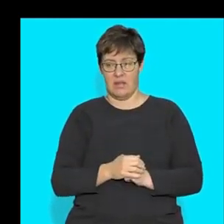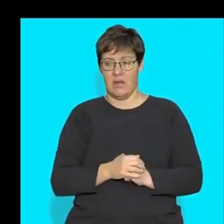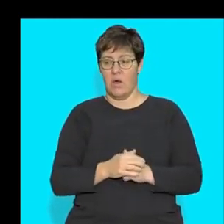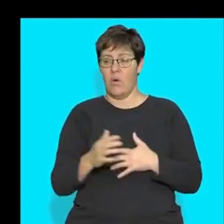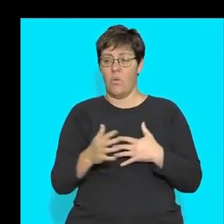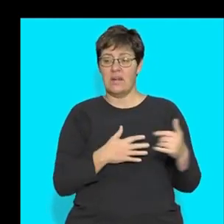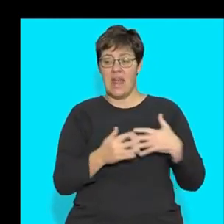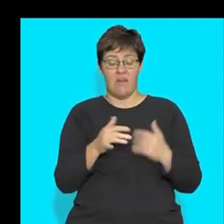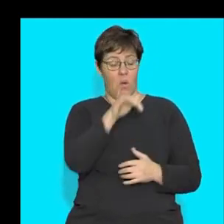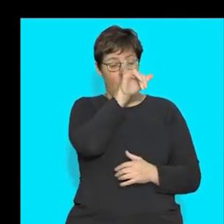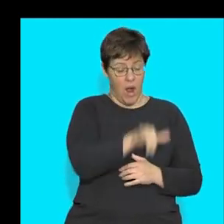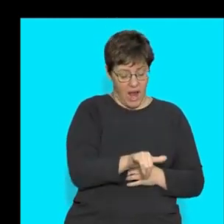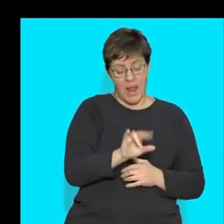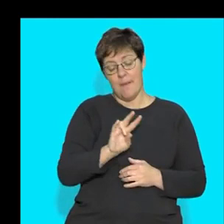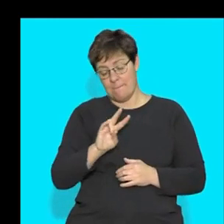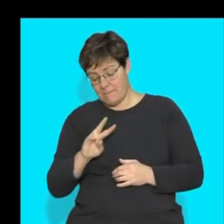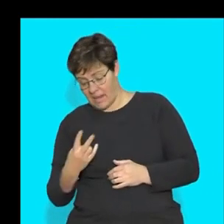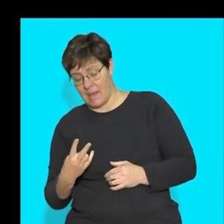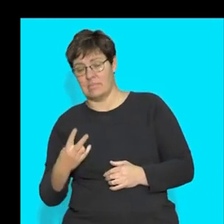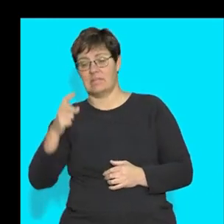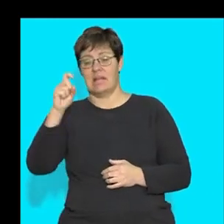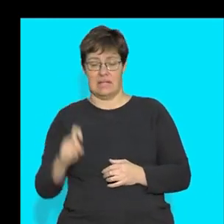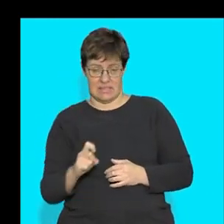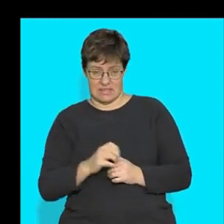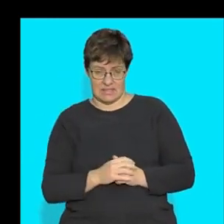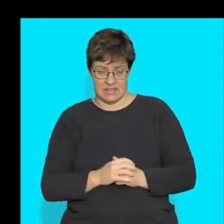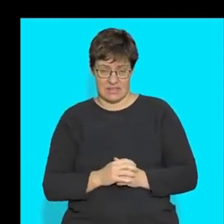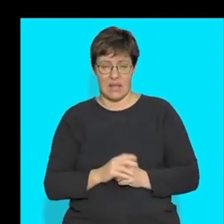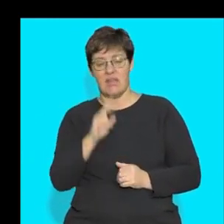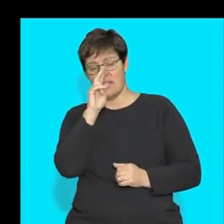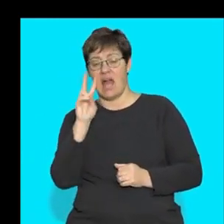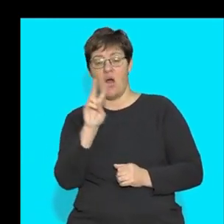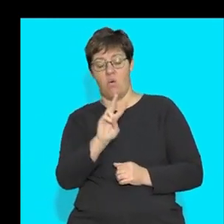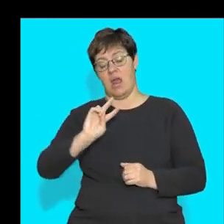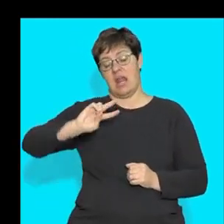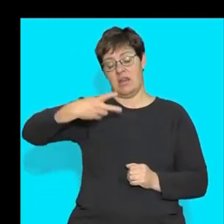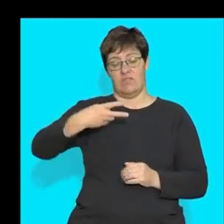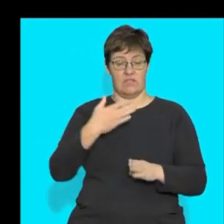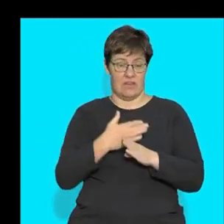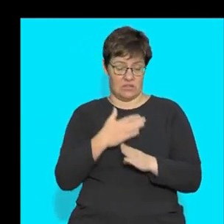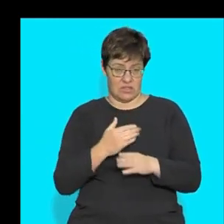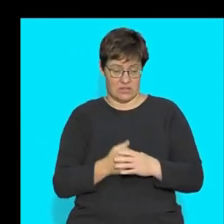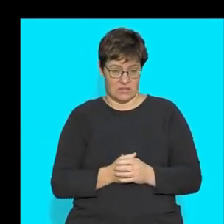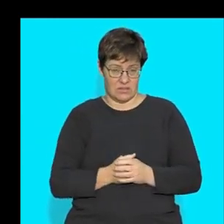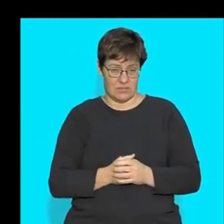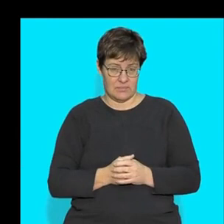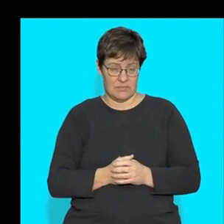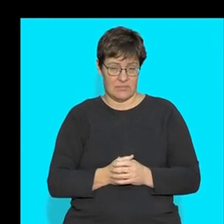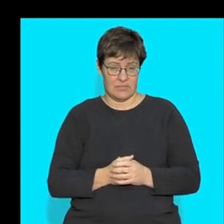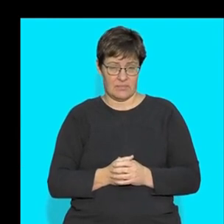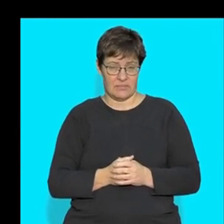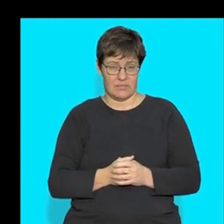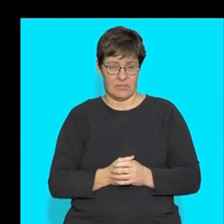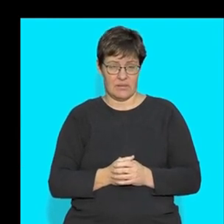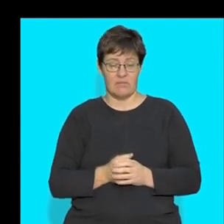And whatever that was a y becomes an x. And that's how you look at the inverse function. So in simple